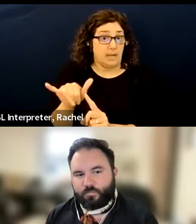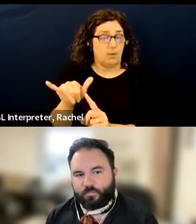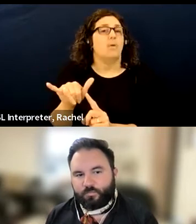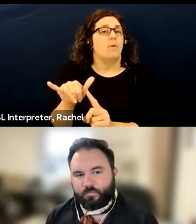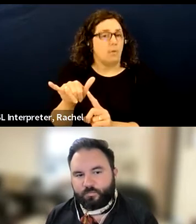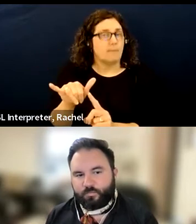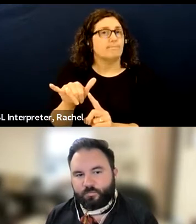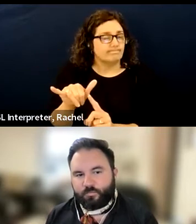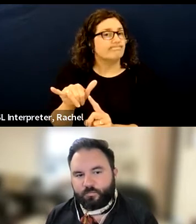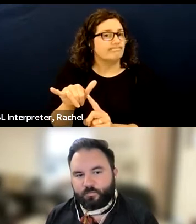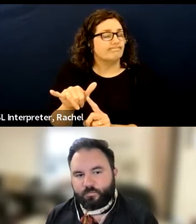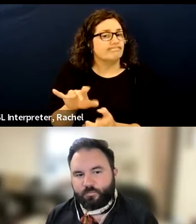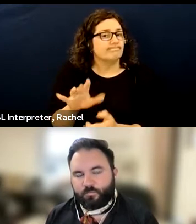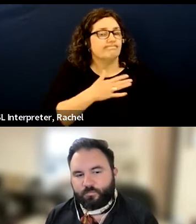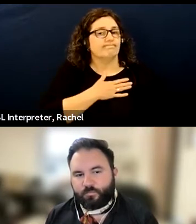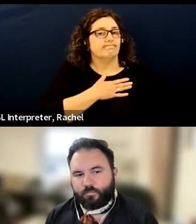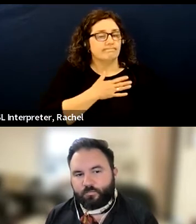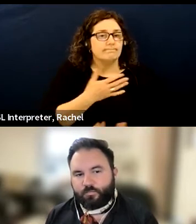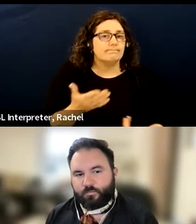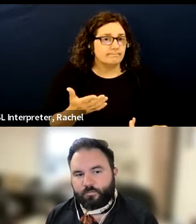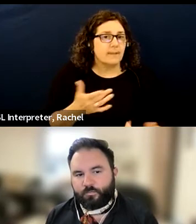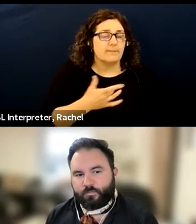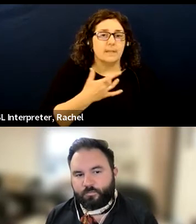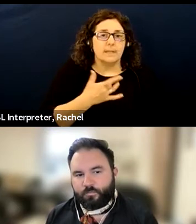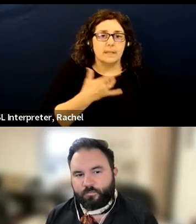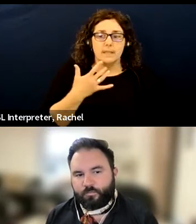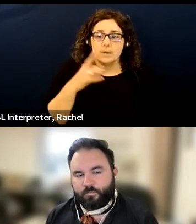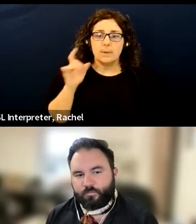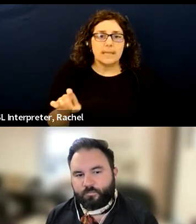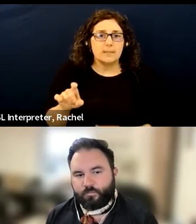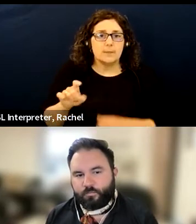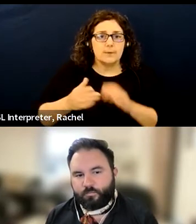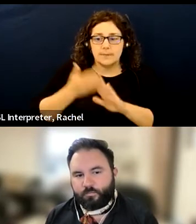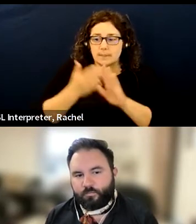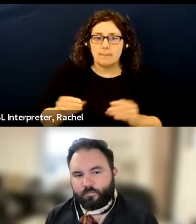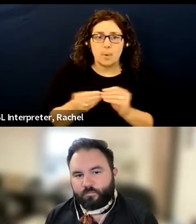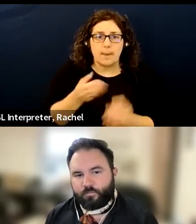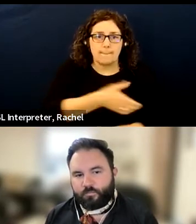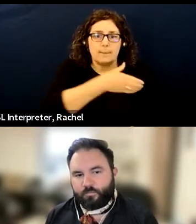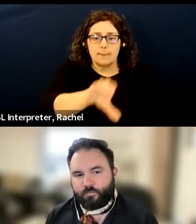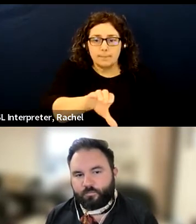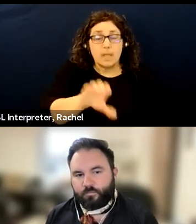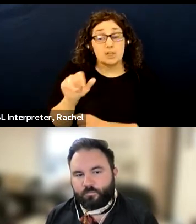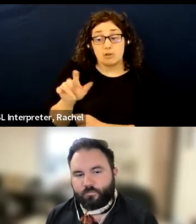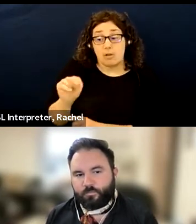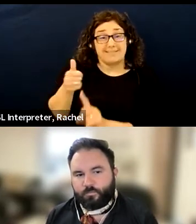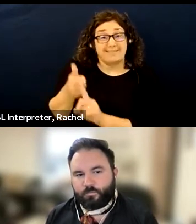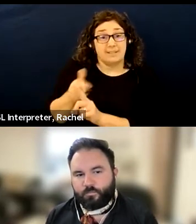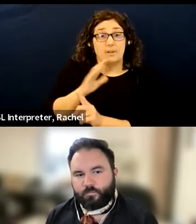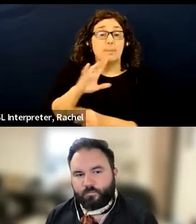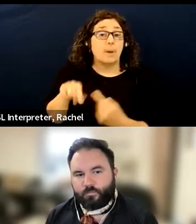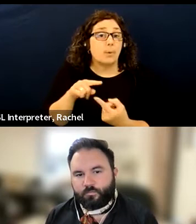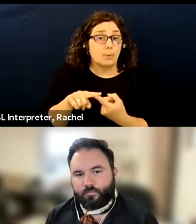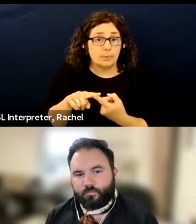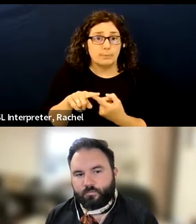with me because I feel like what needs to be facilitated more is empowerment. And Sean was talking about meeting people